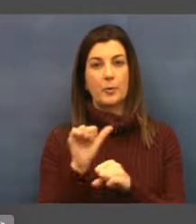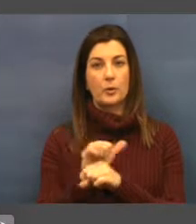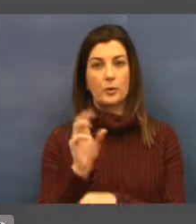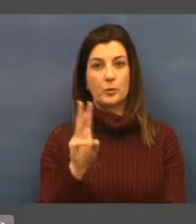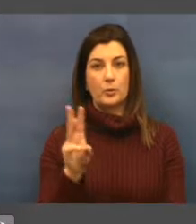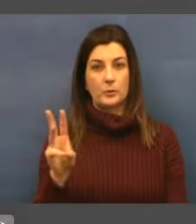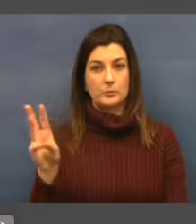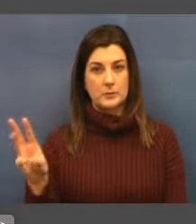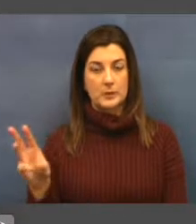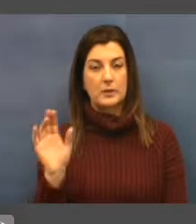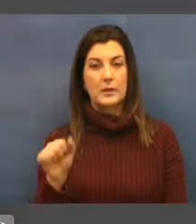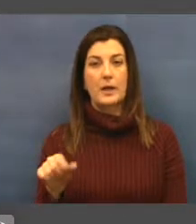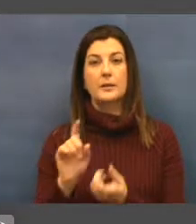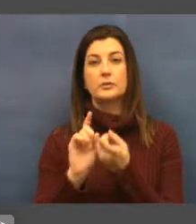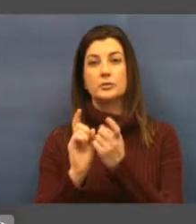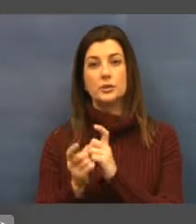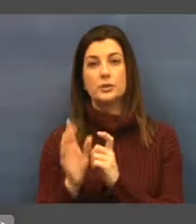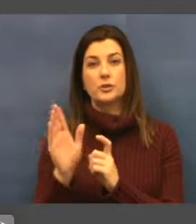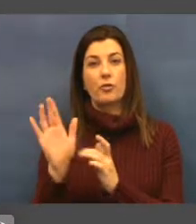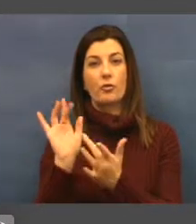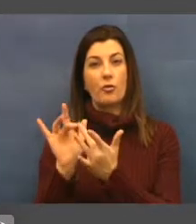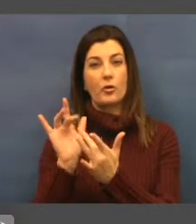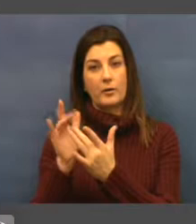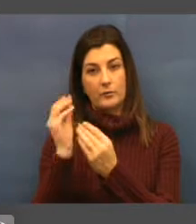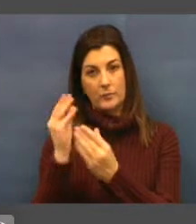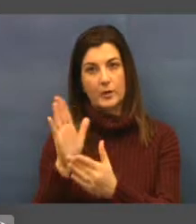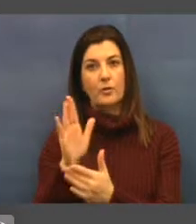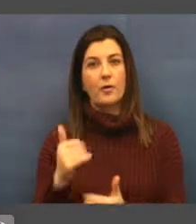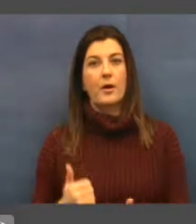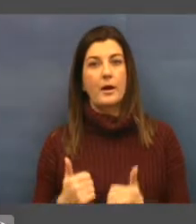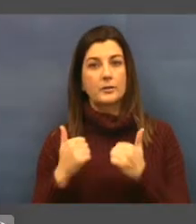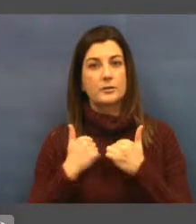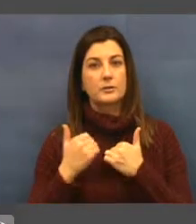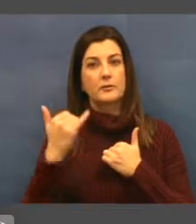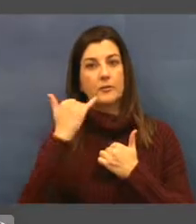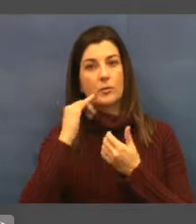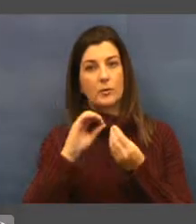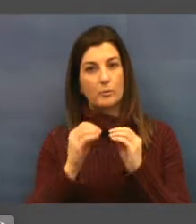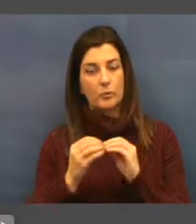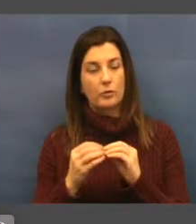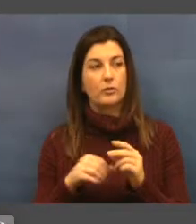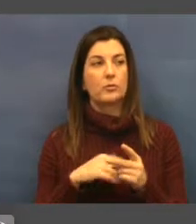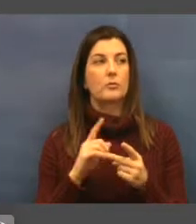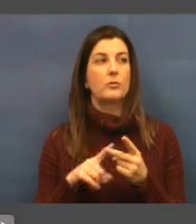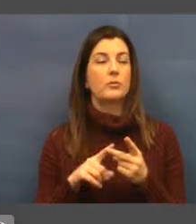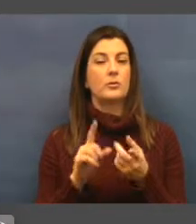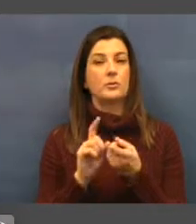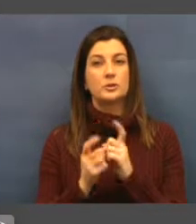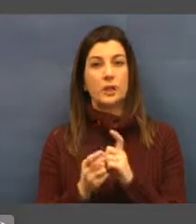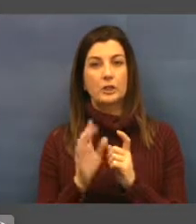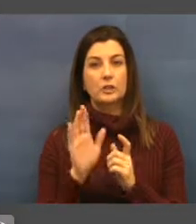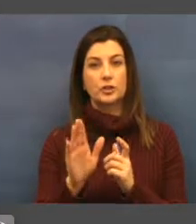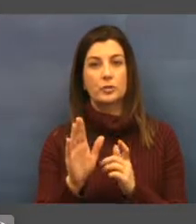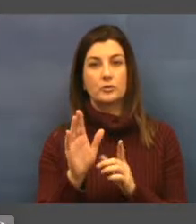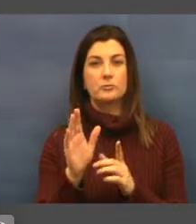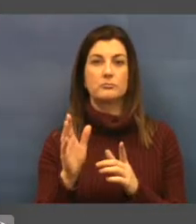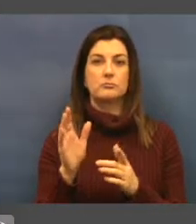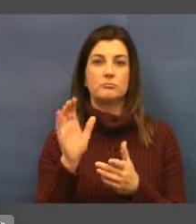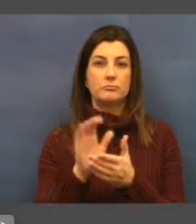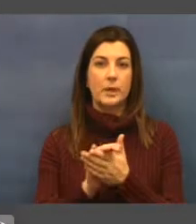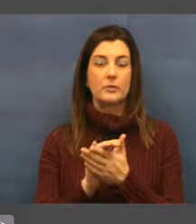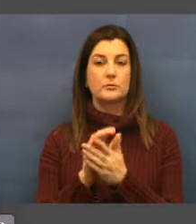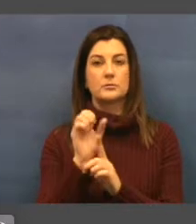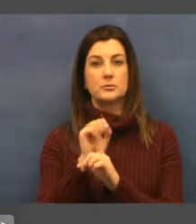can include changes to your contact information, so your address and your phone number, change to marital status or number